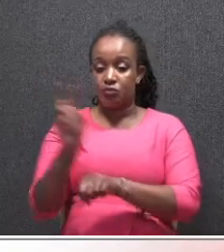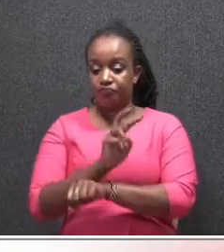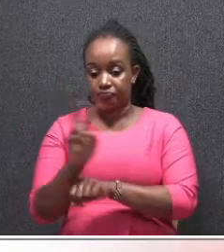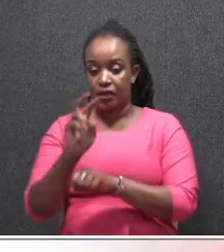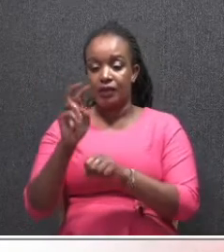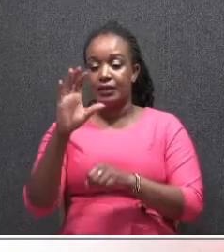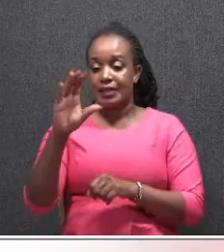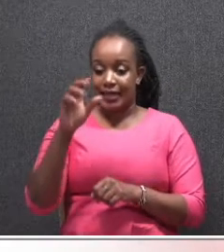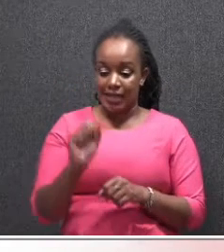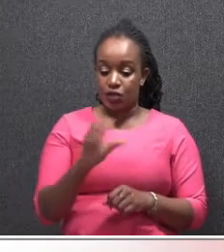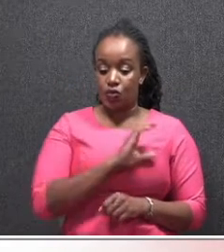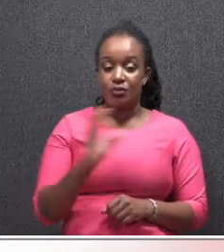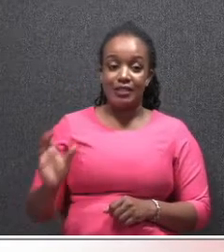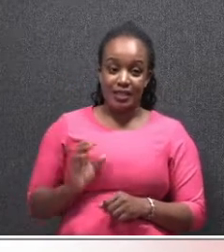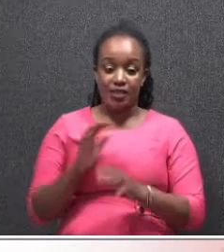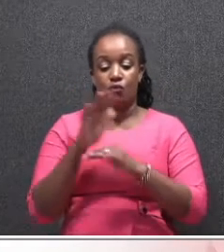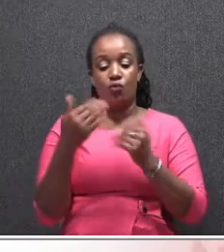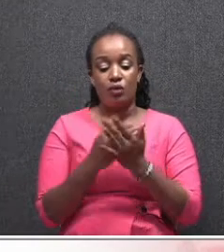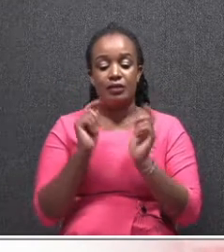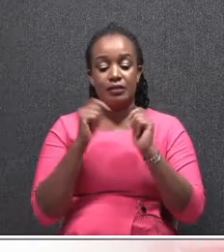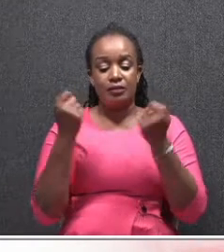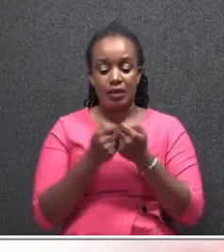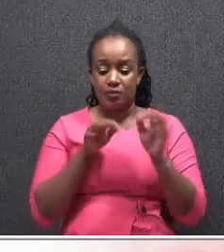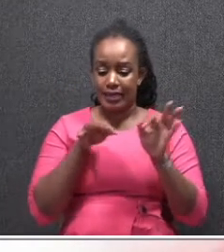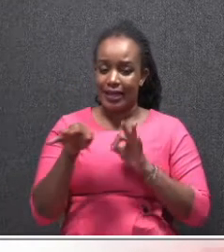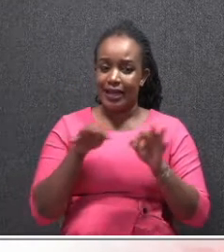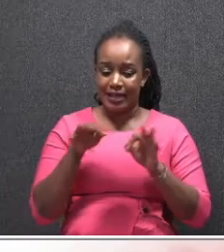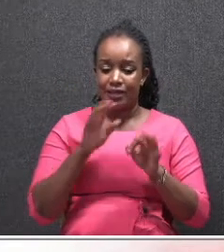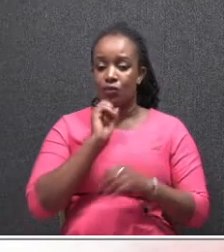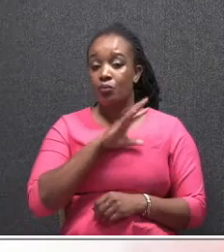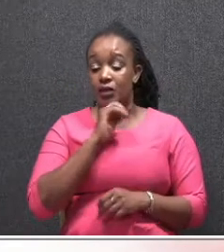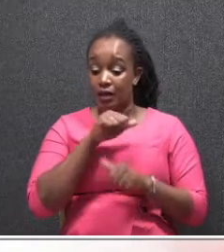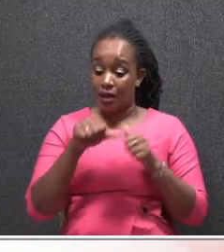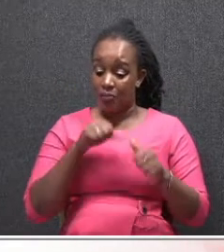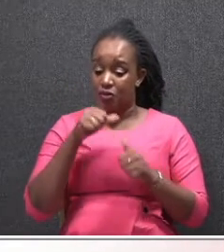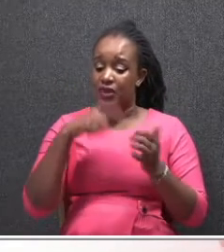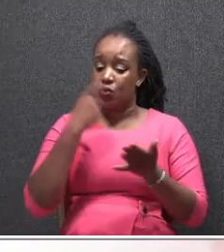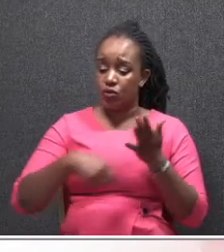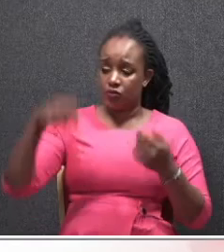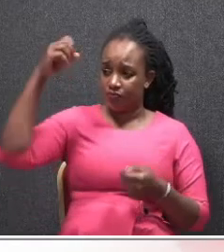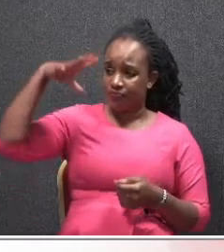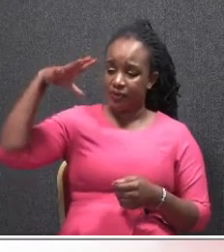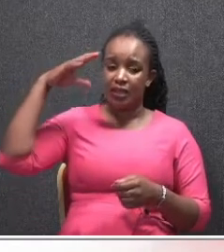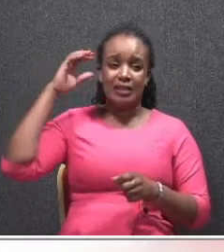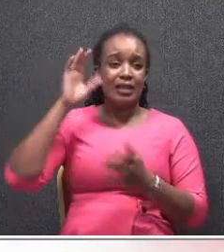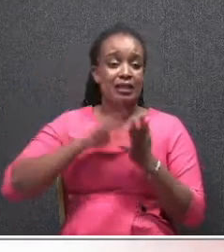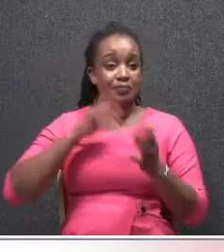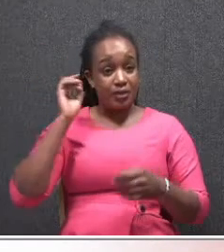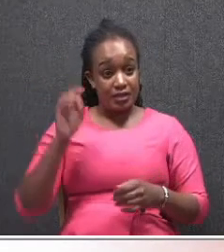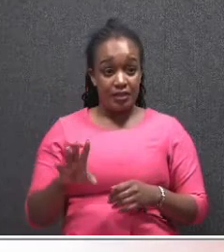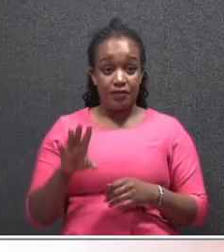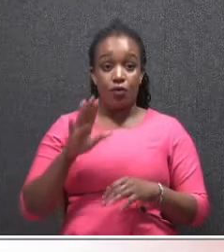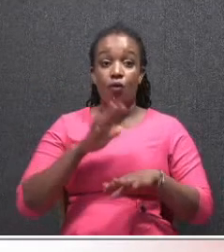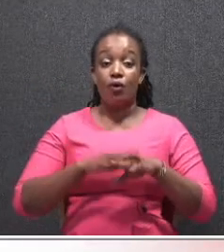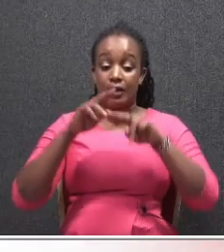Committee. The ad hoc team further blamed the high cost of electricity in the unfairly benefited independent power